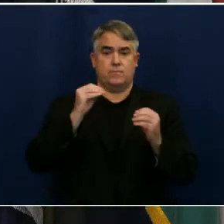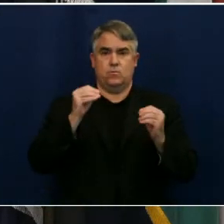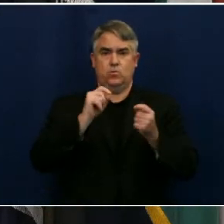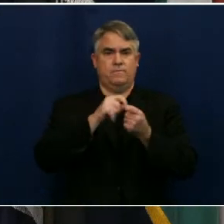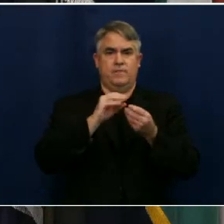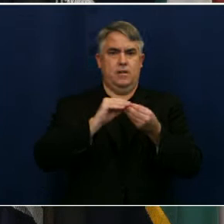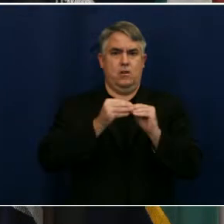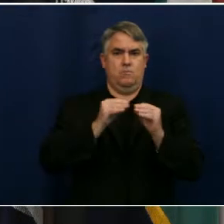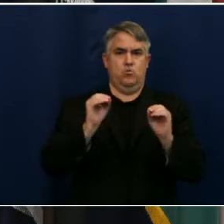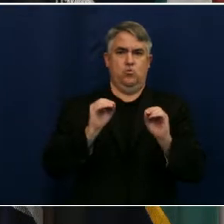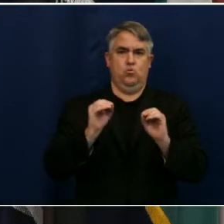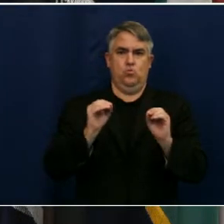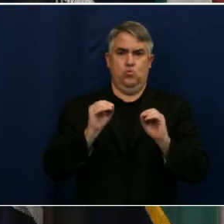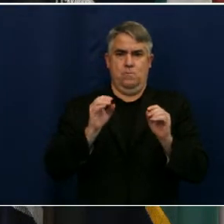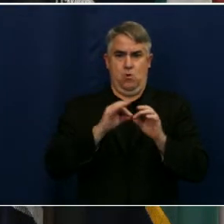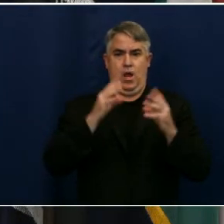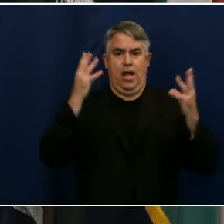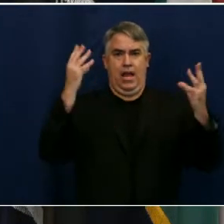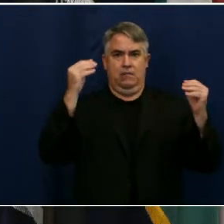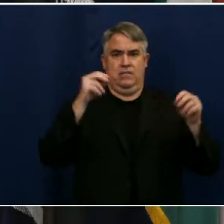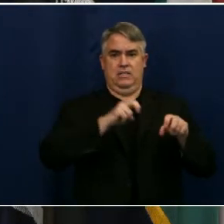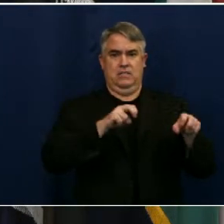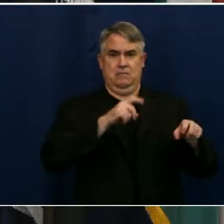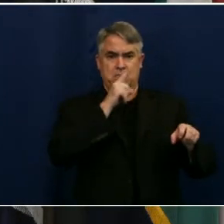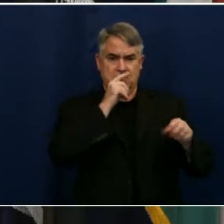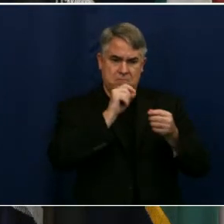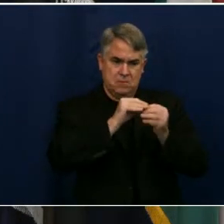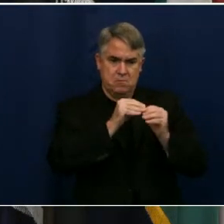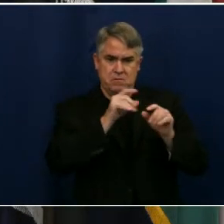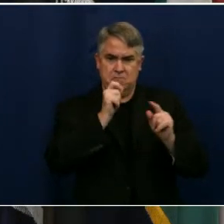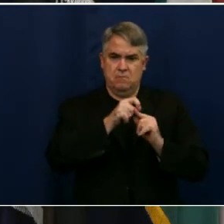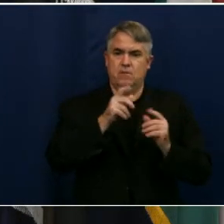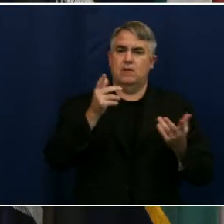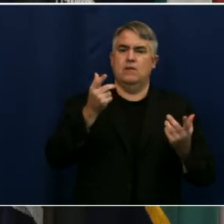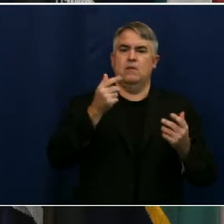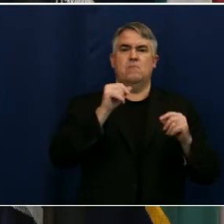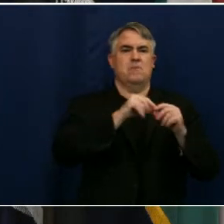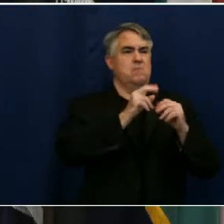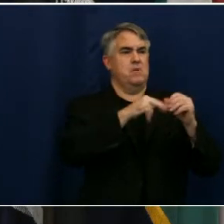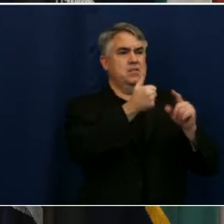for outdoor dining. It's based on the layout of the place. They have to maintain 6